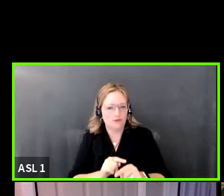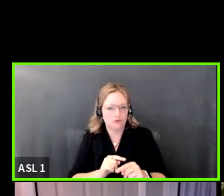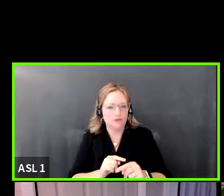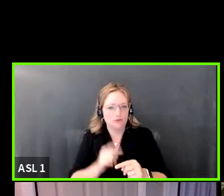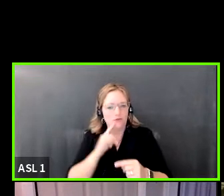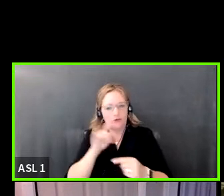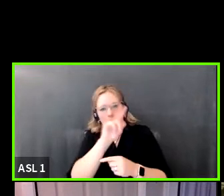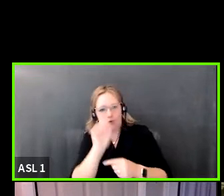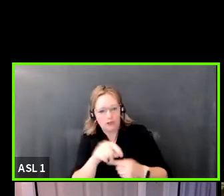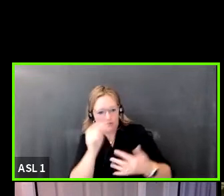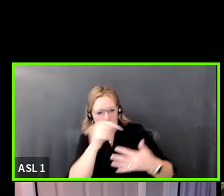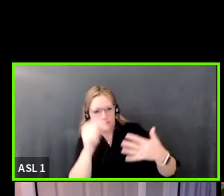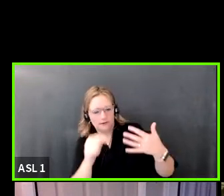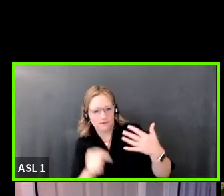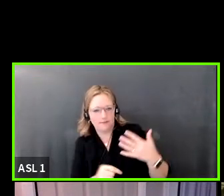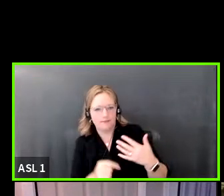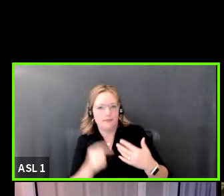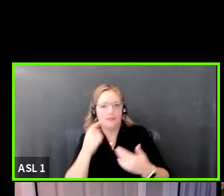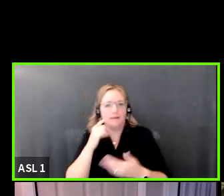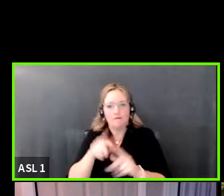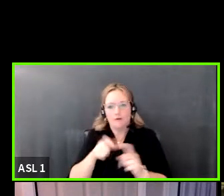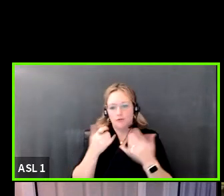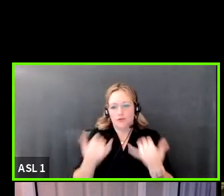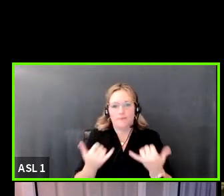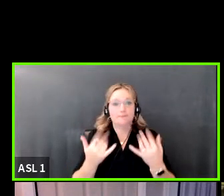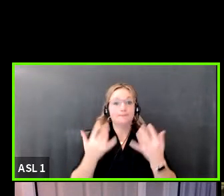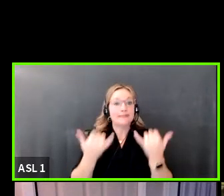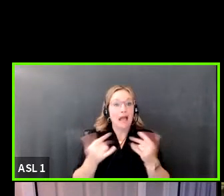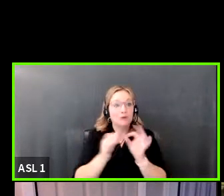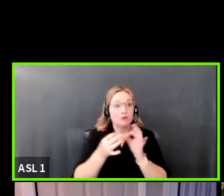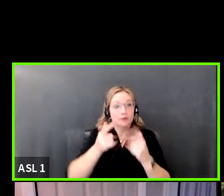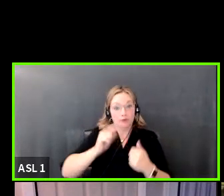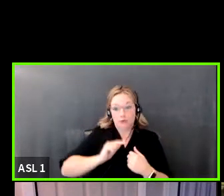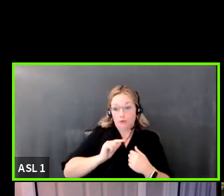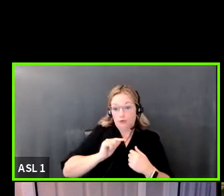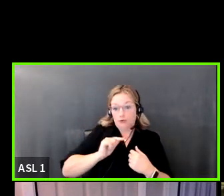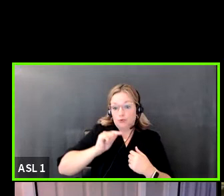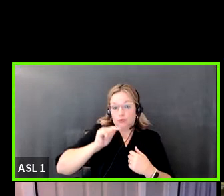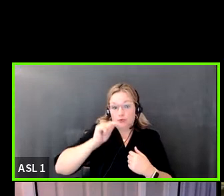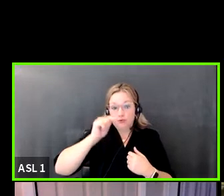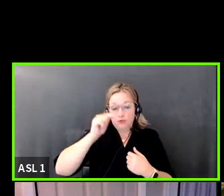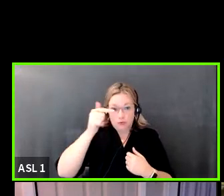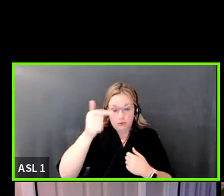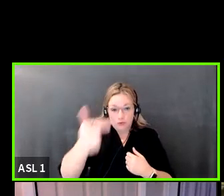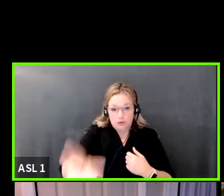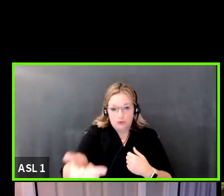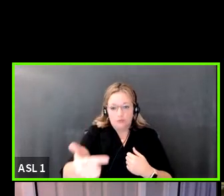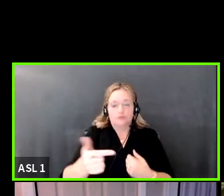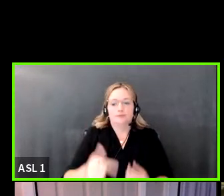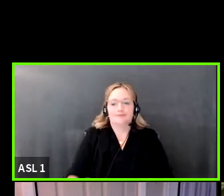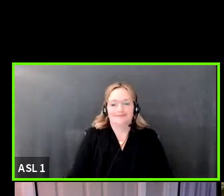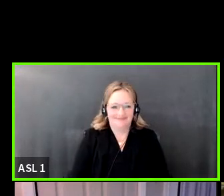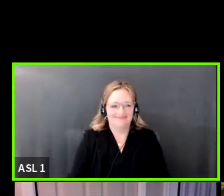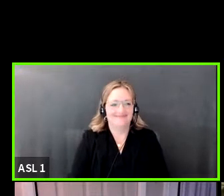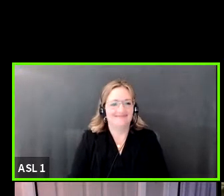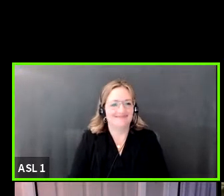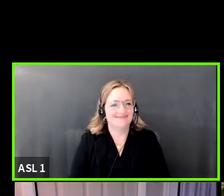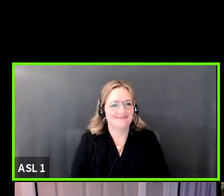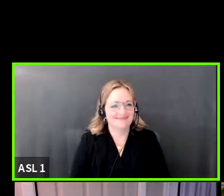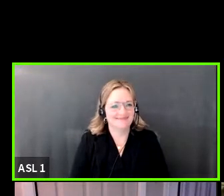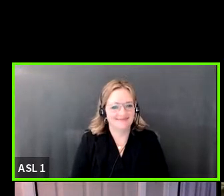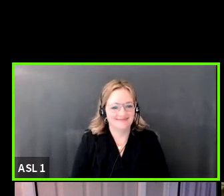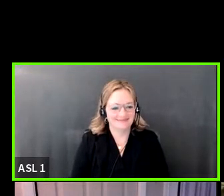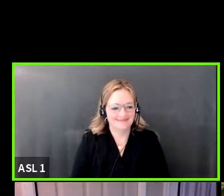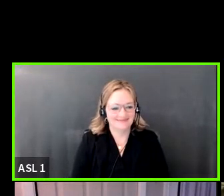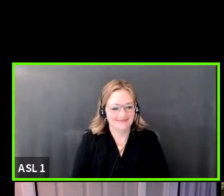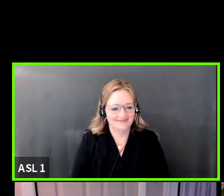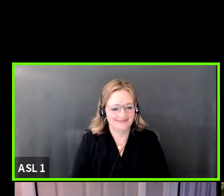that you explore on behalf of the delegations so thank you very much and we'll turn things back over you vice chair thank you very much